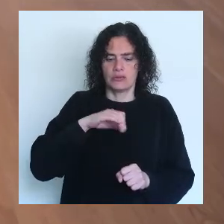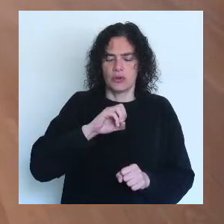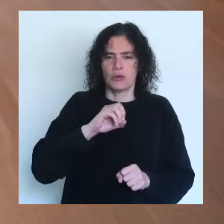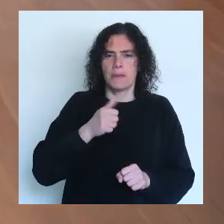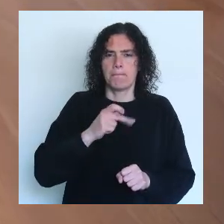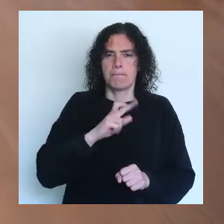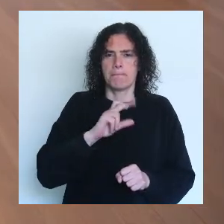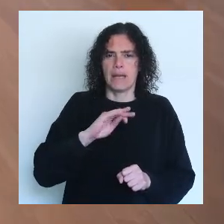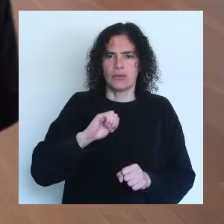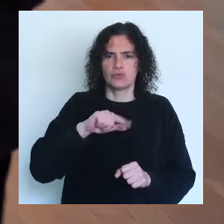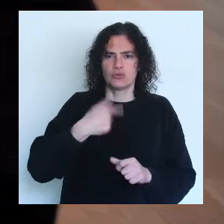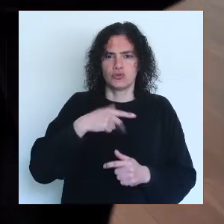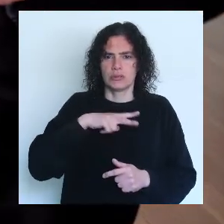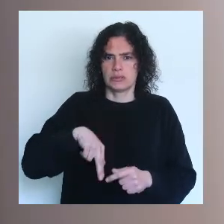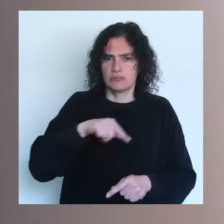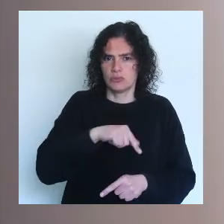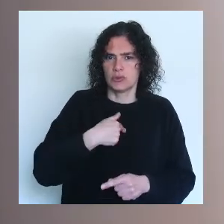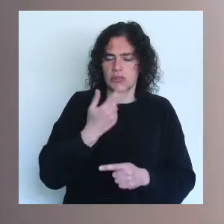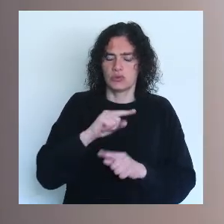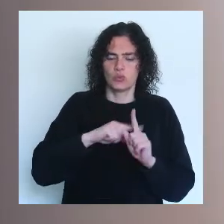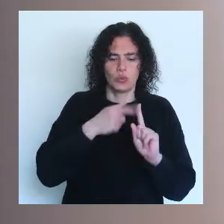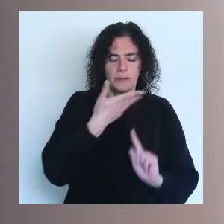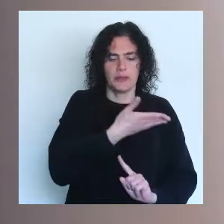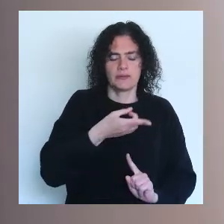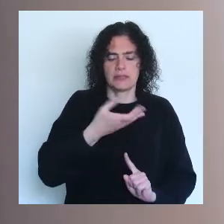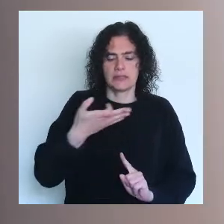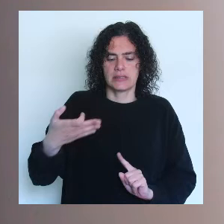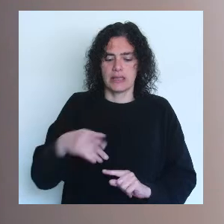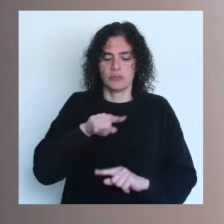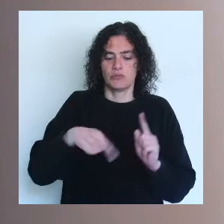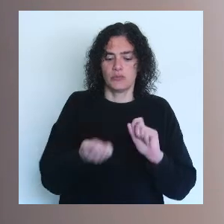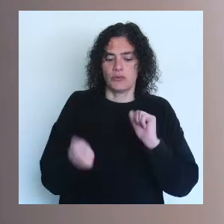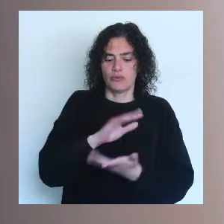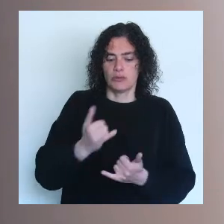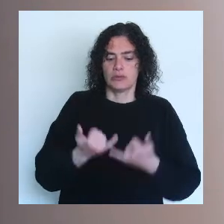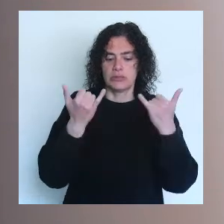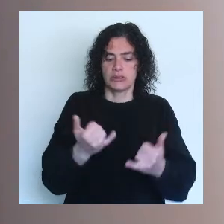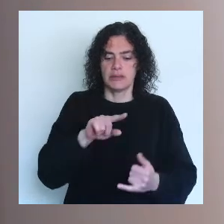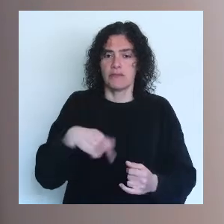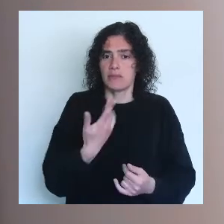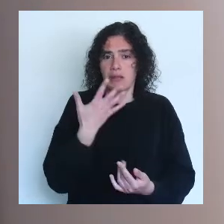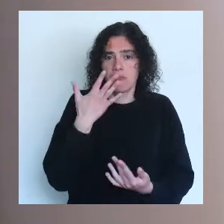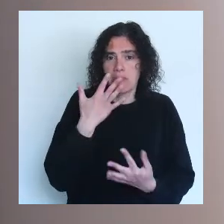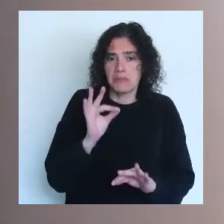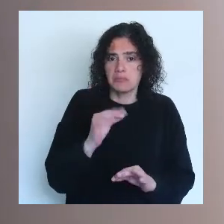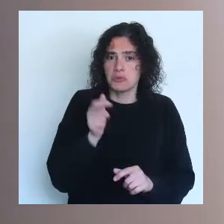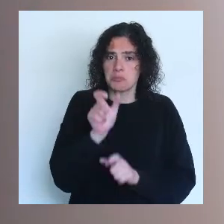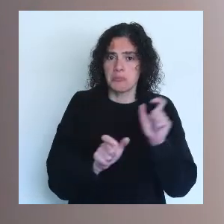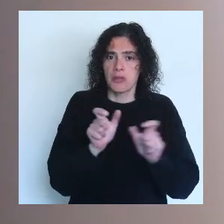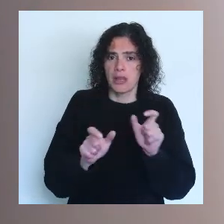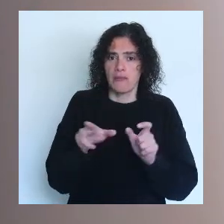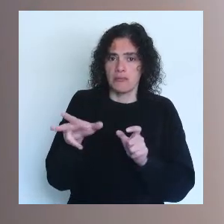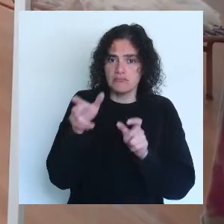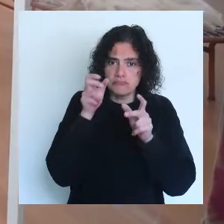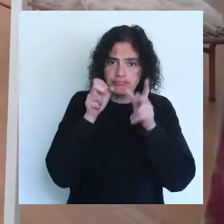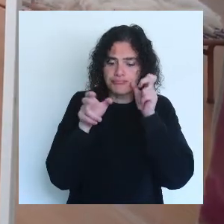by Antonio Barros, Portuguese artist from 1977, post-revolution in Portugal. Few simple